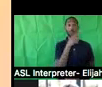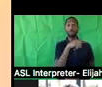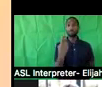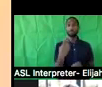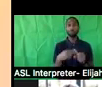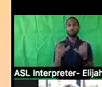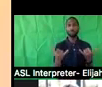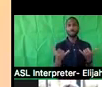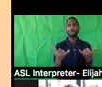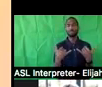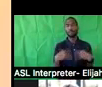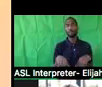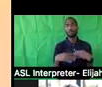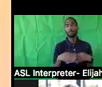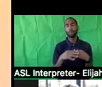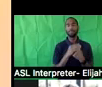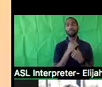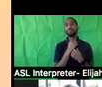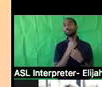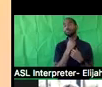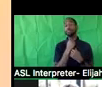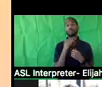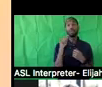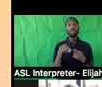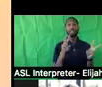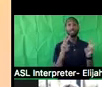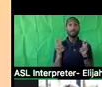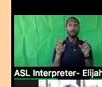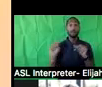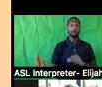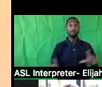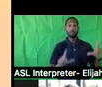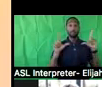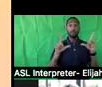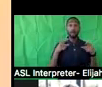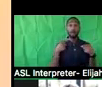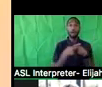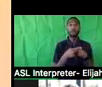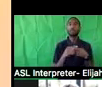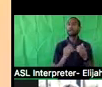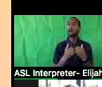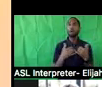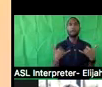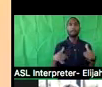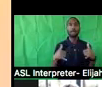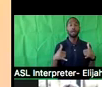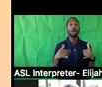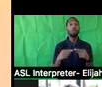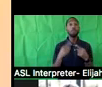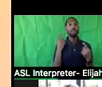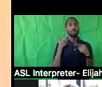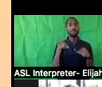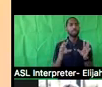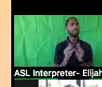here today for this topic, framing conflict as play. And when we were thinking about this